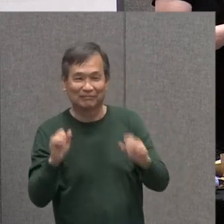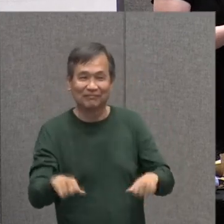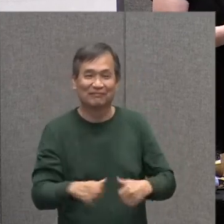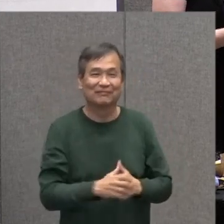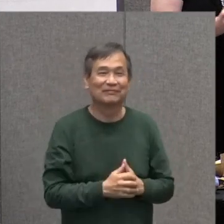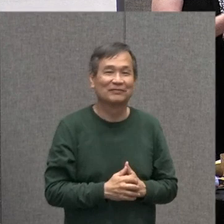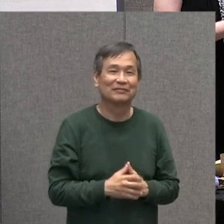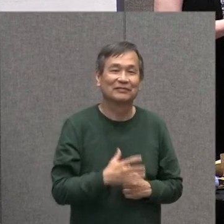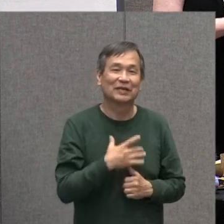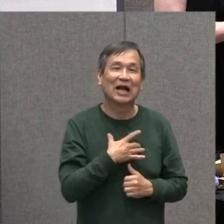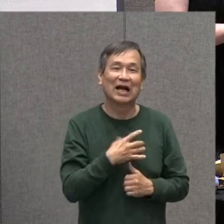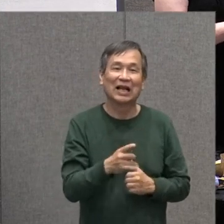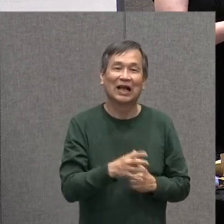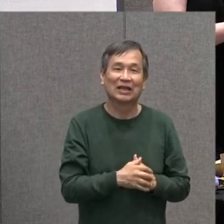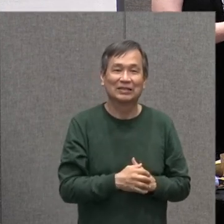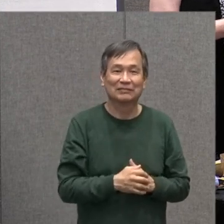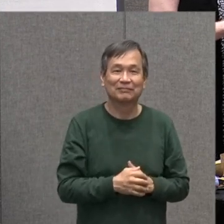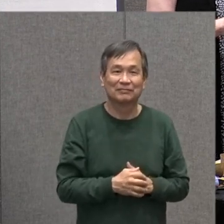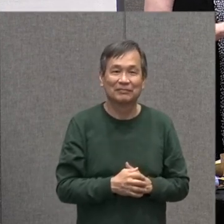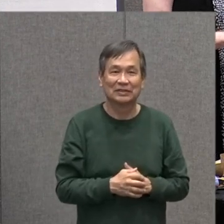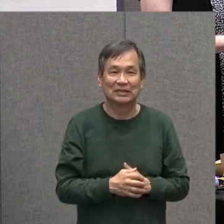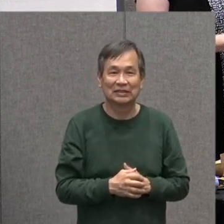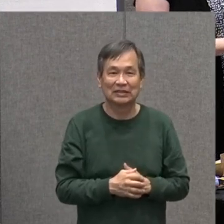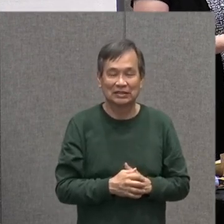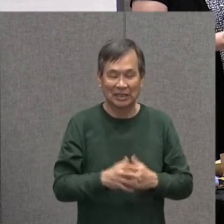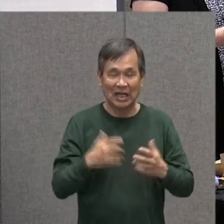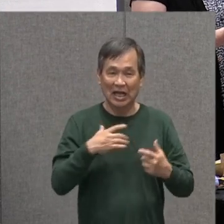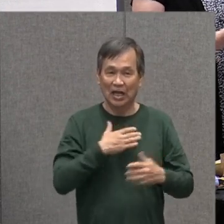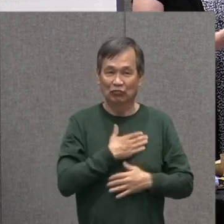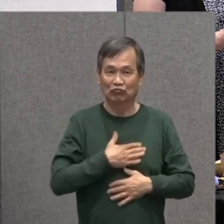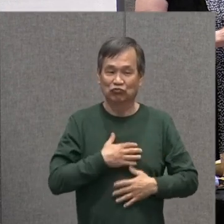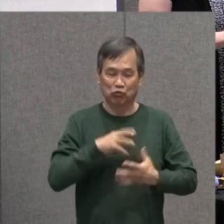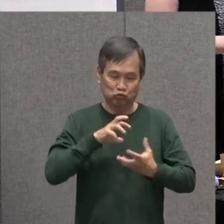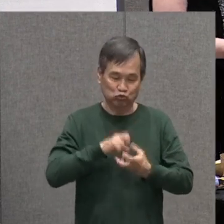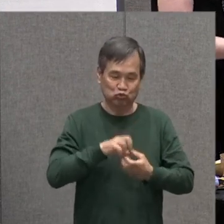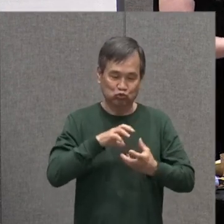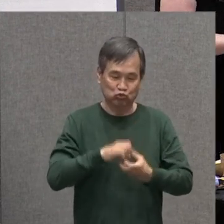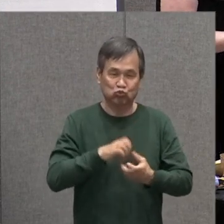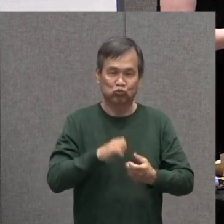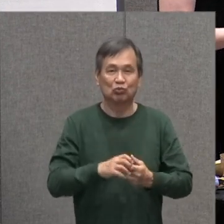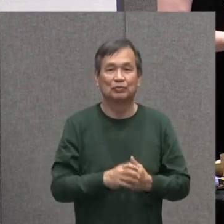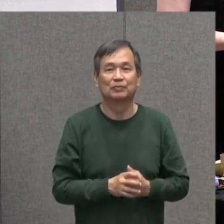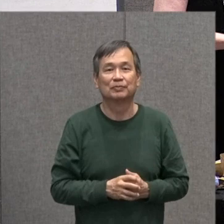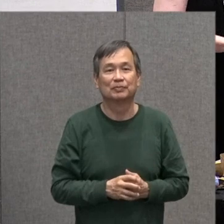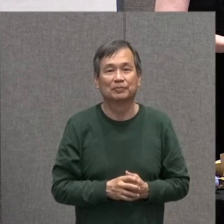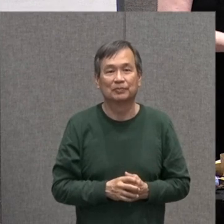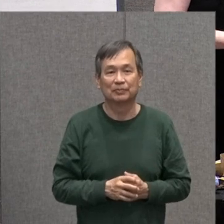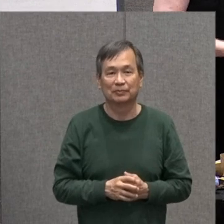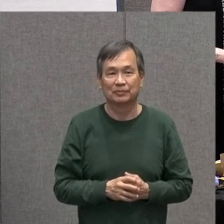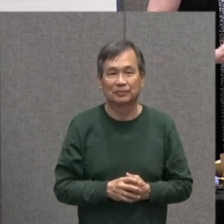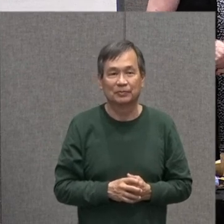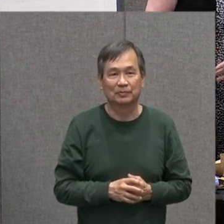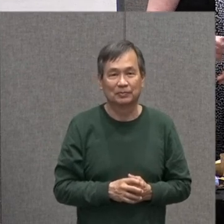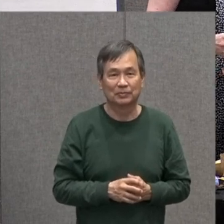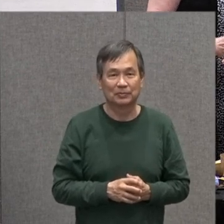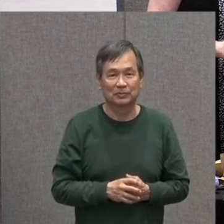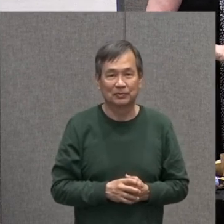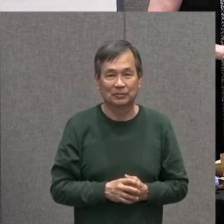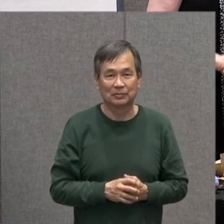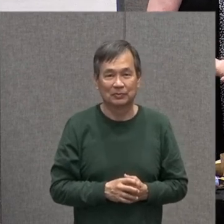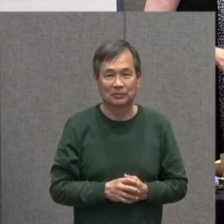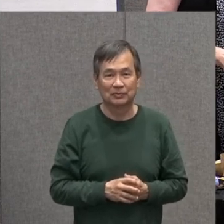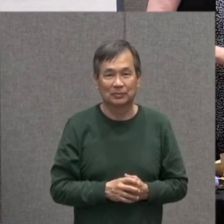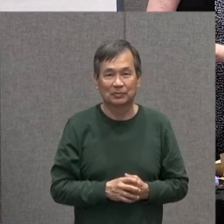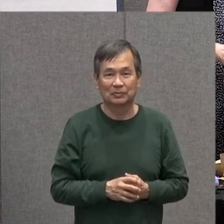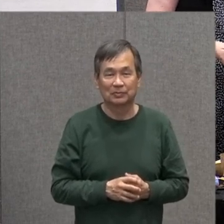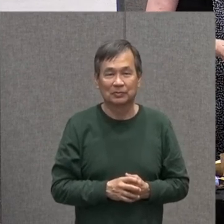like the crumpling. The crumpling is satisfying. I like learning about Moses. Yeah. He was an